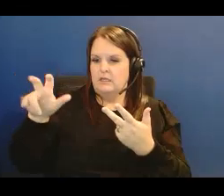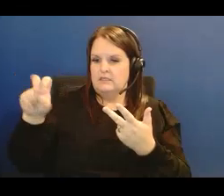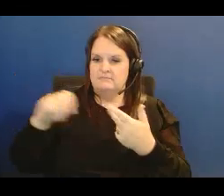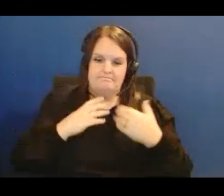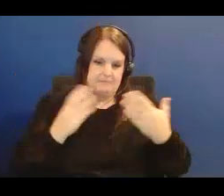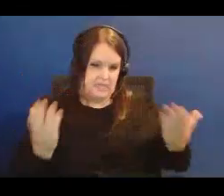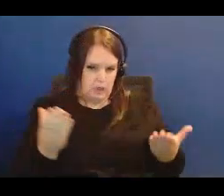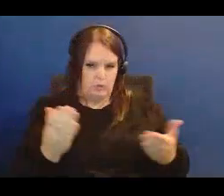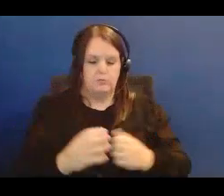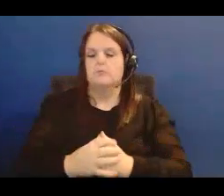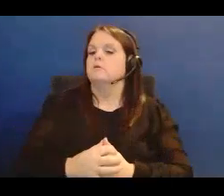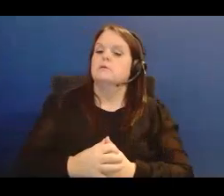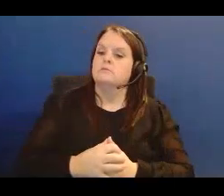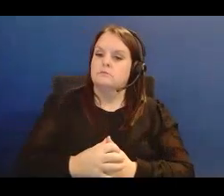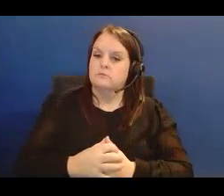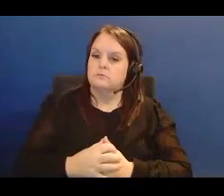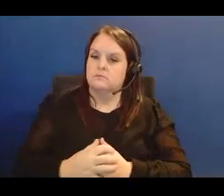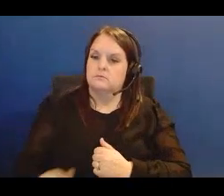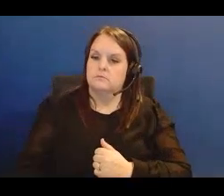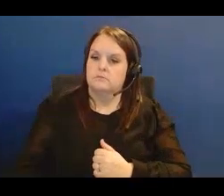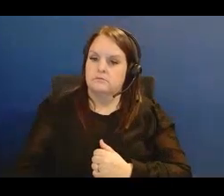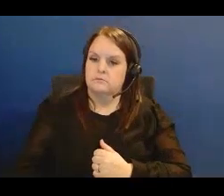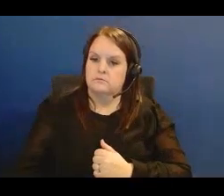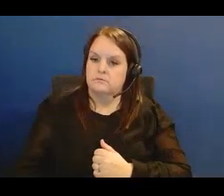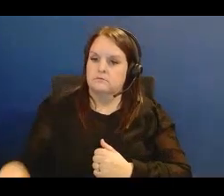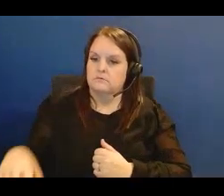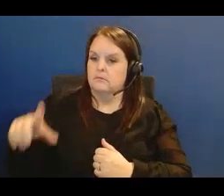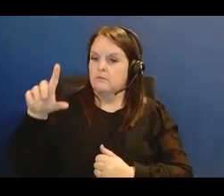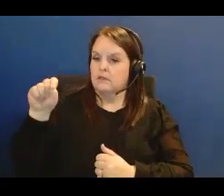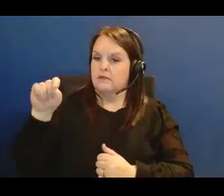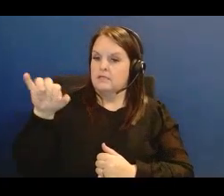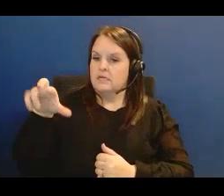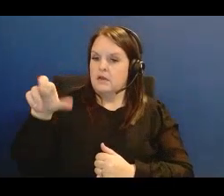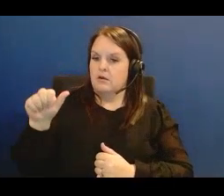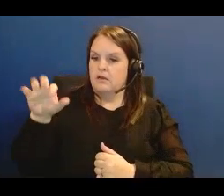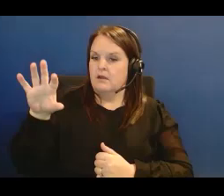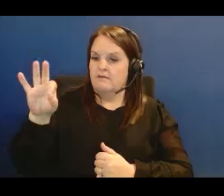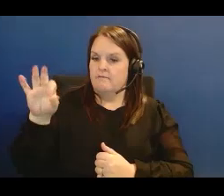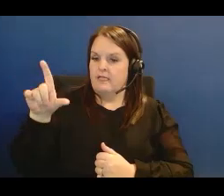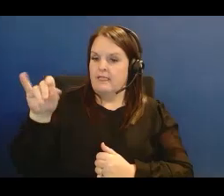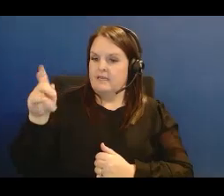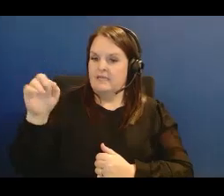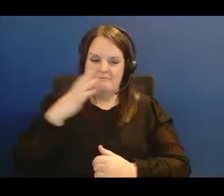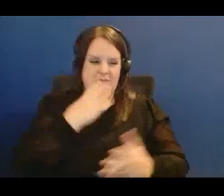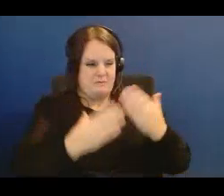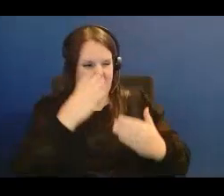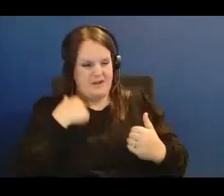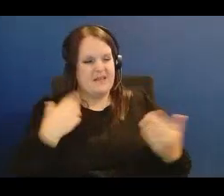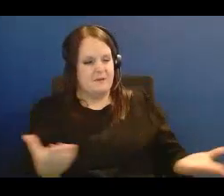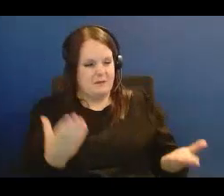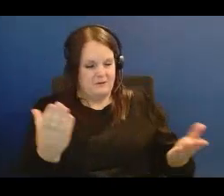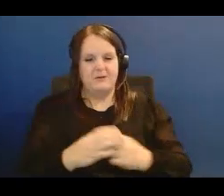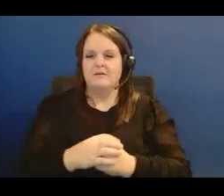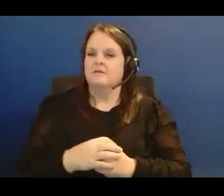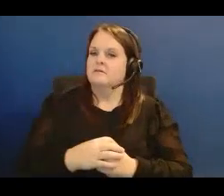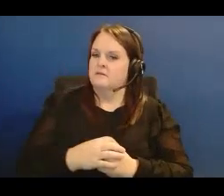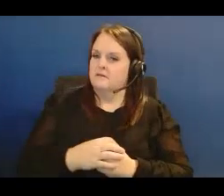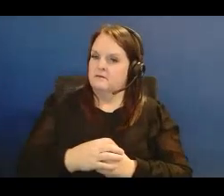you. Thank you. Tiara Flynn. Good morning, I'm here. Thank